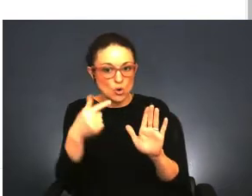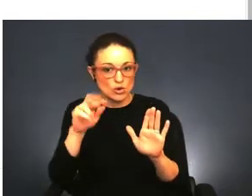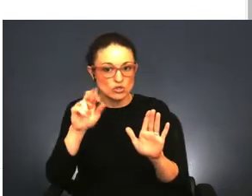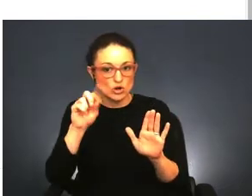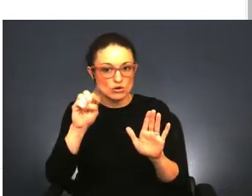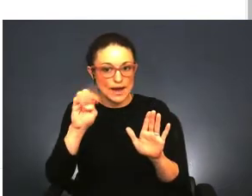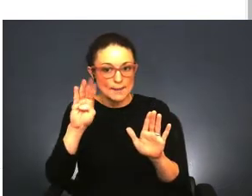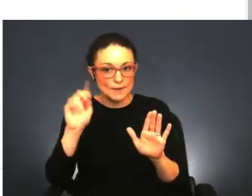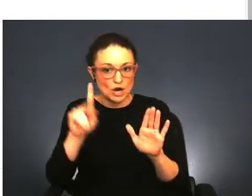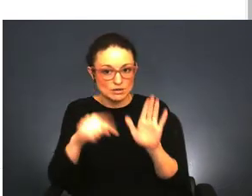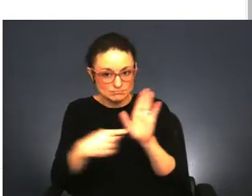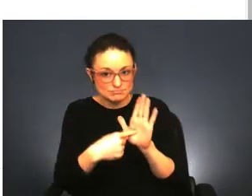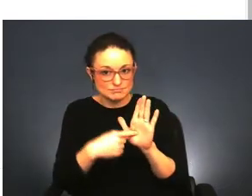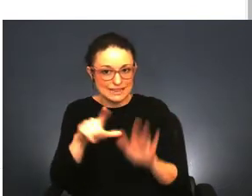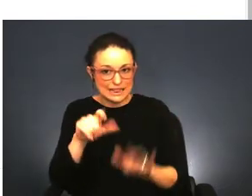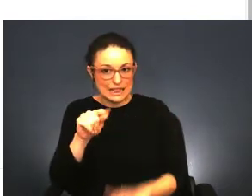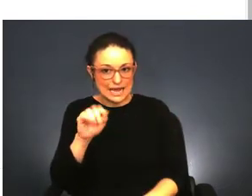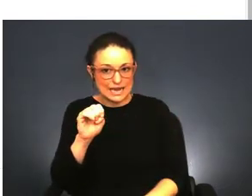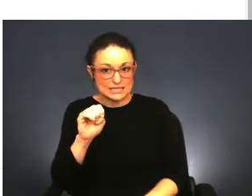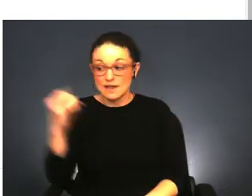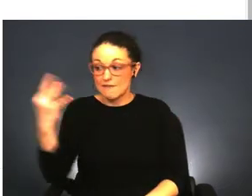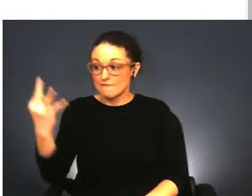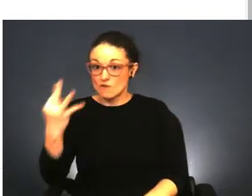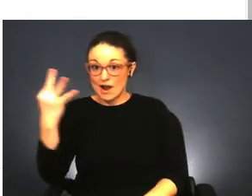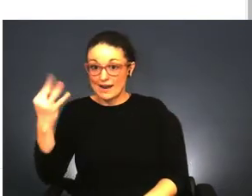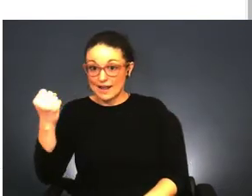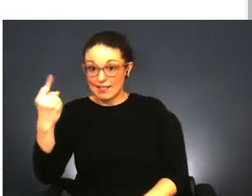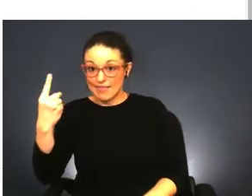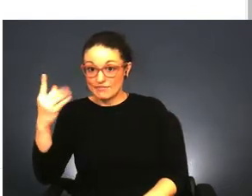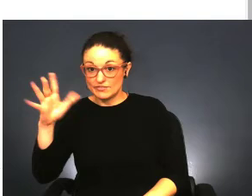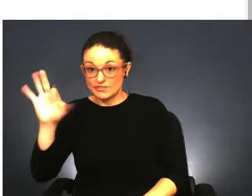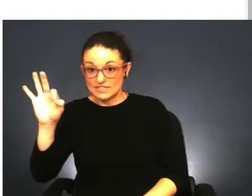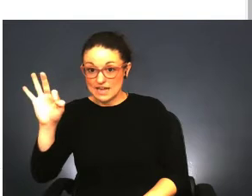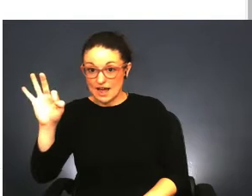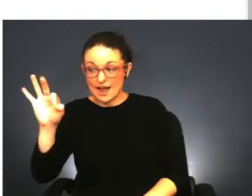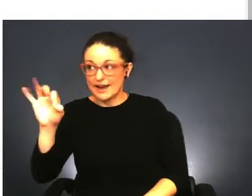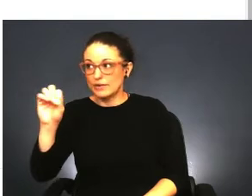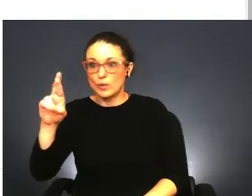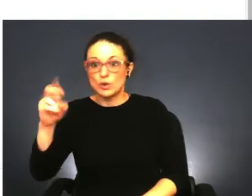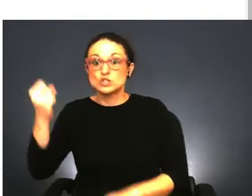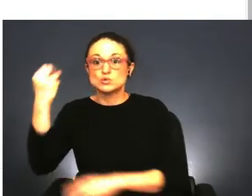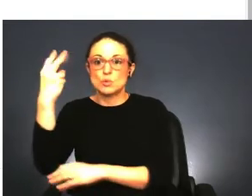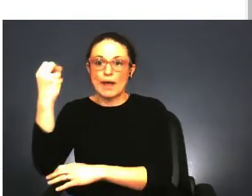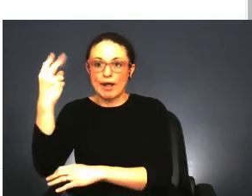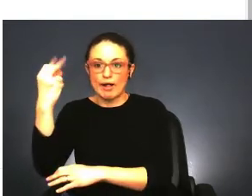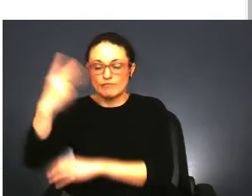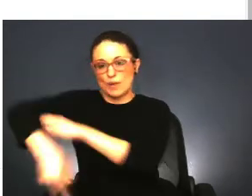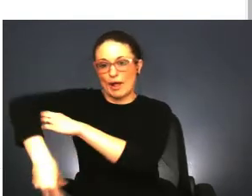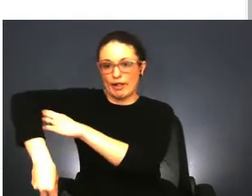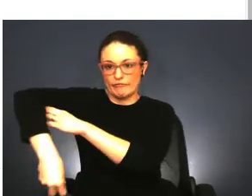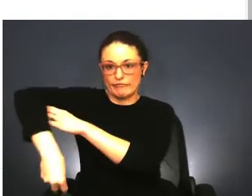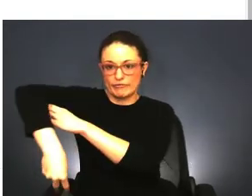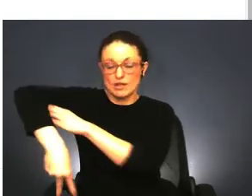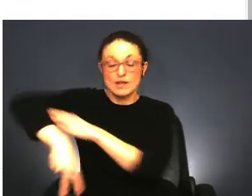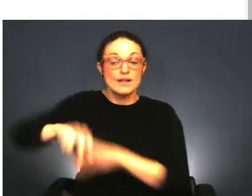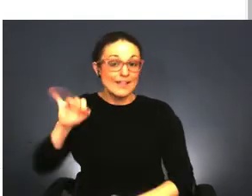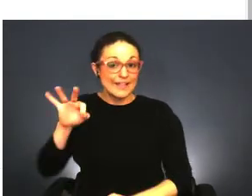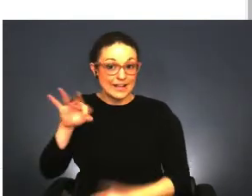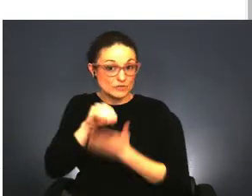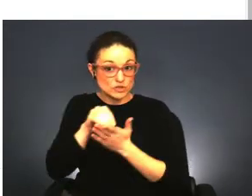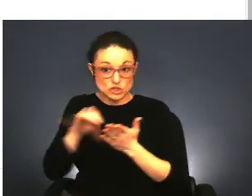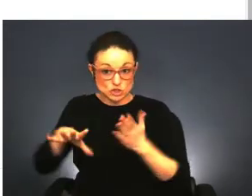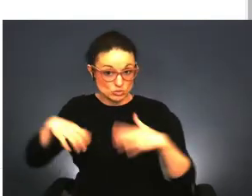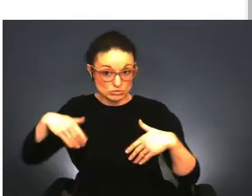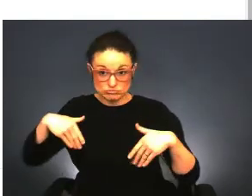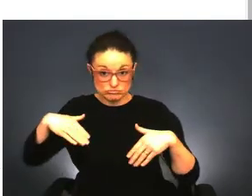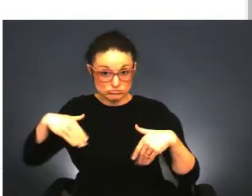at Friday at 11:59, or at 12 o'clock p.m. Friday, if a student hasn't turned in the work yet, then